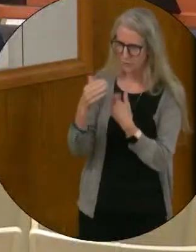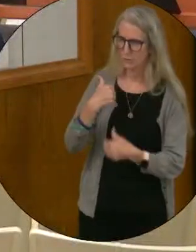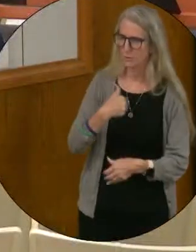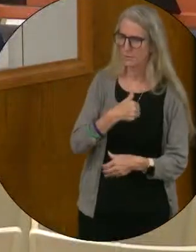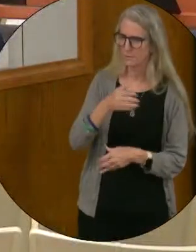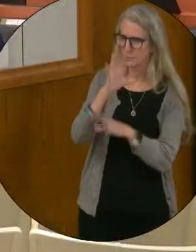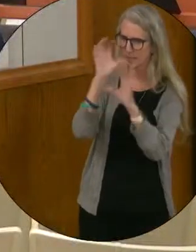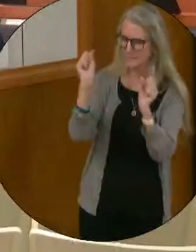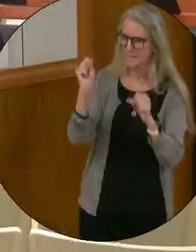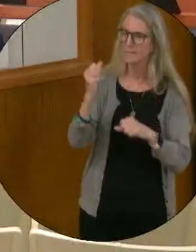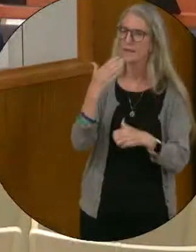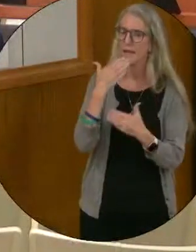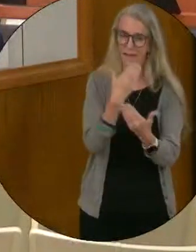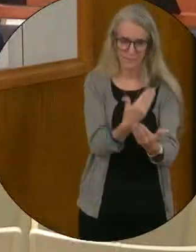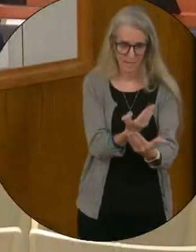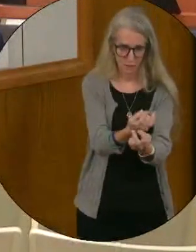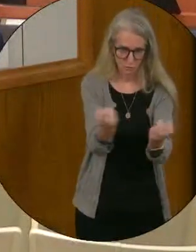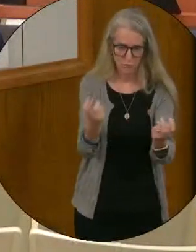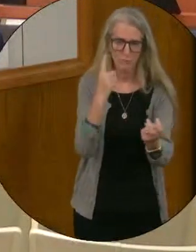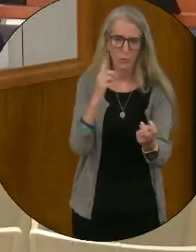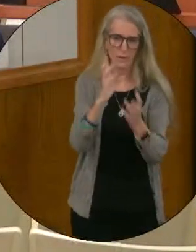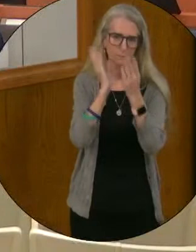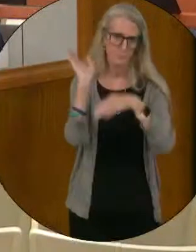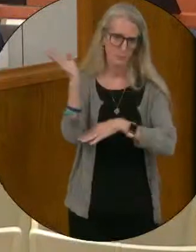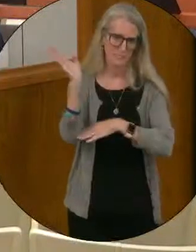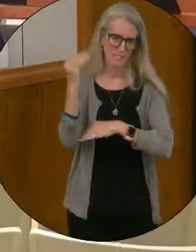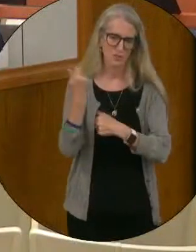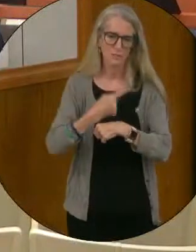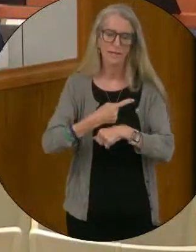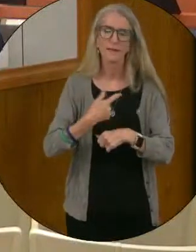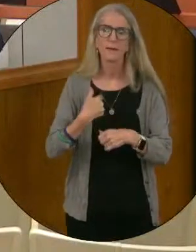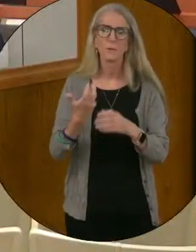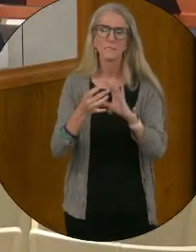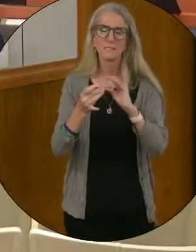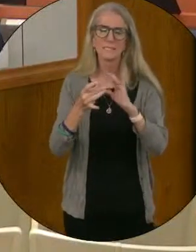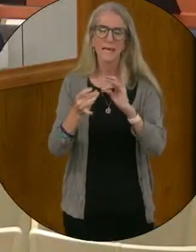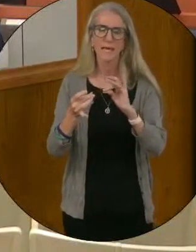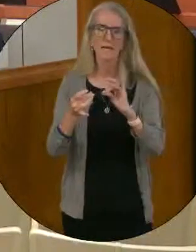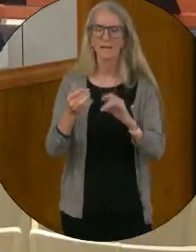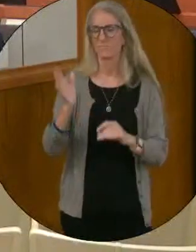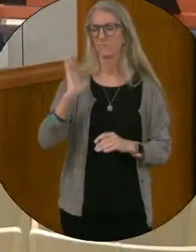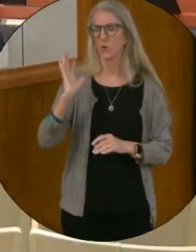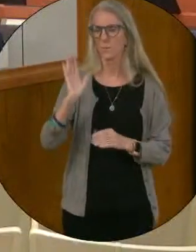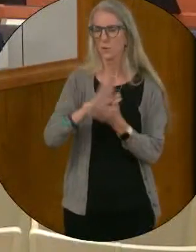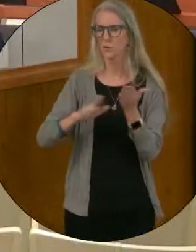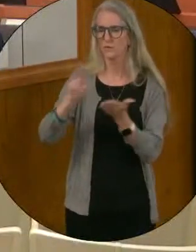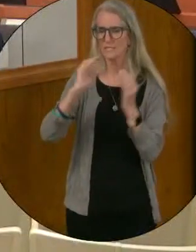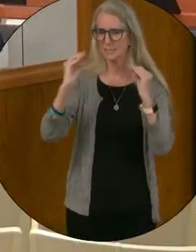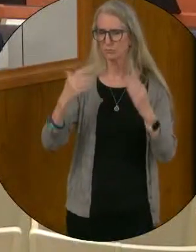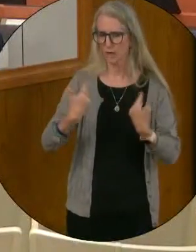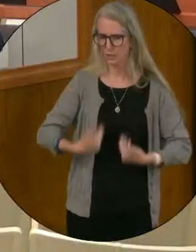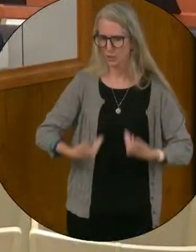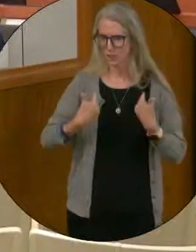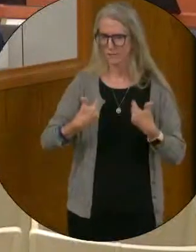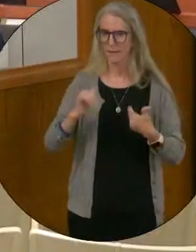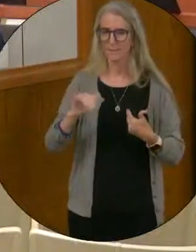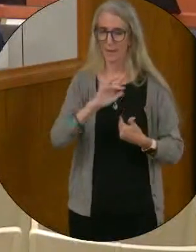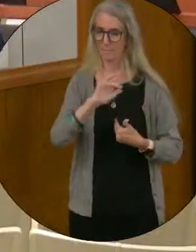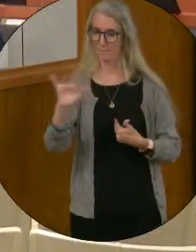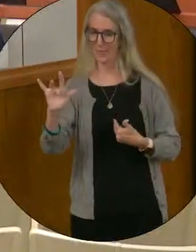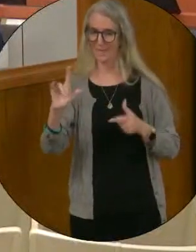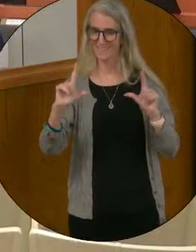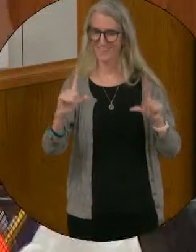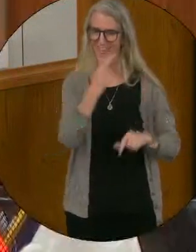this presentation. I just wanted to say that as a former university instructor, I want to say that that blank slide that you